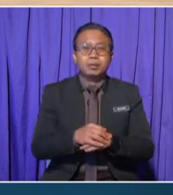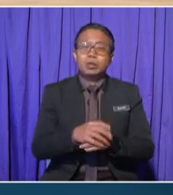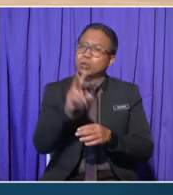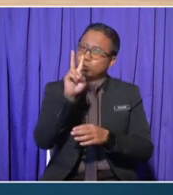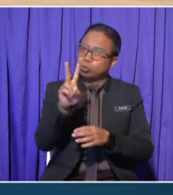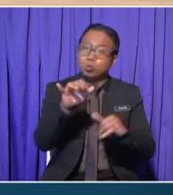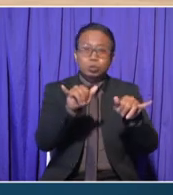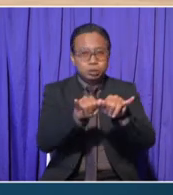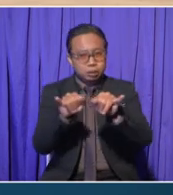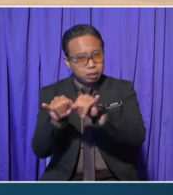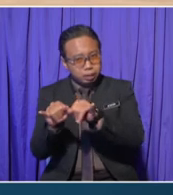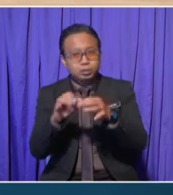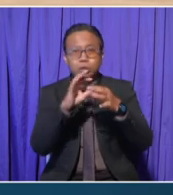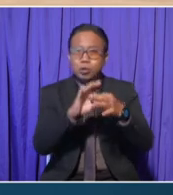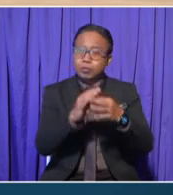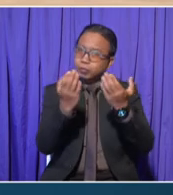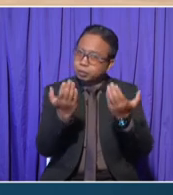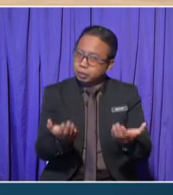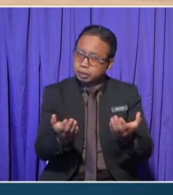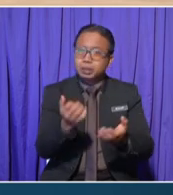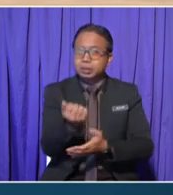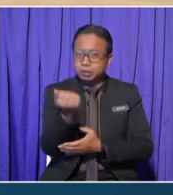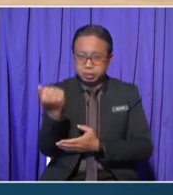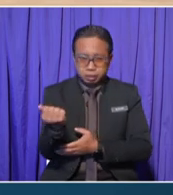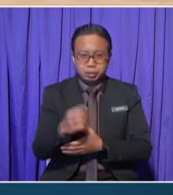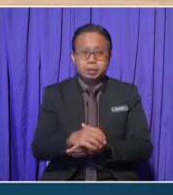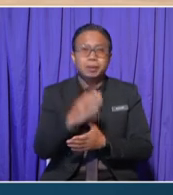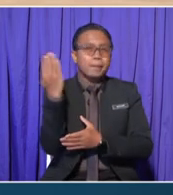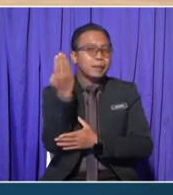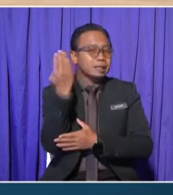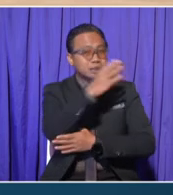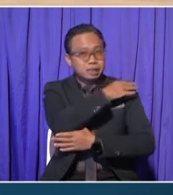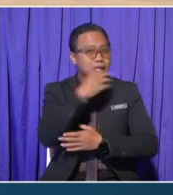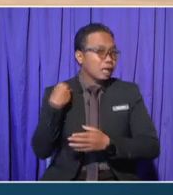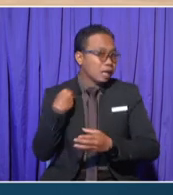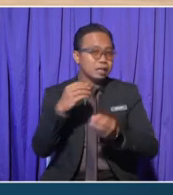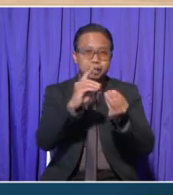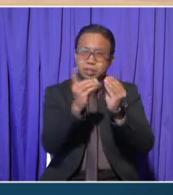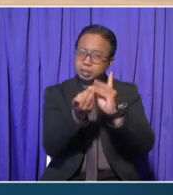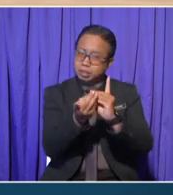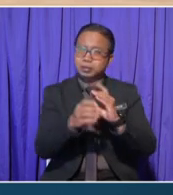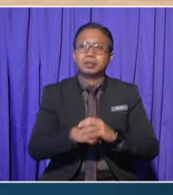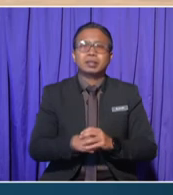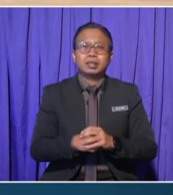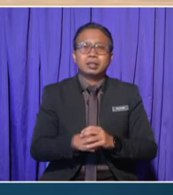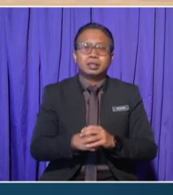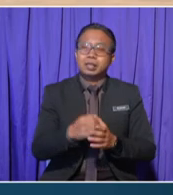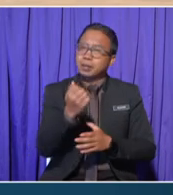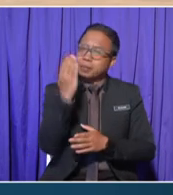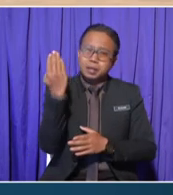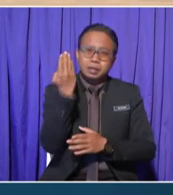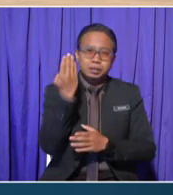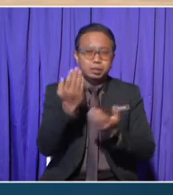two types of weighing scales, analog and digital. Analog weighing